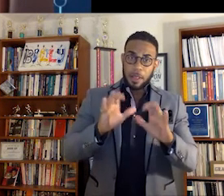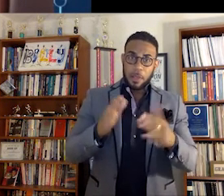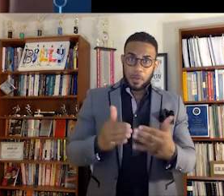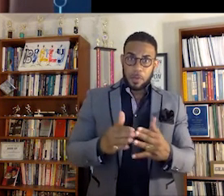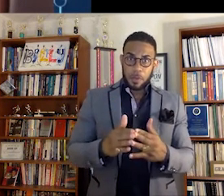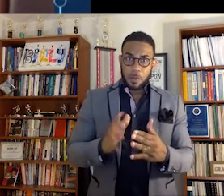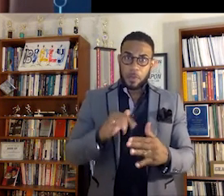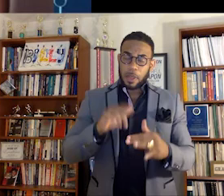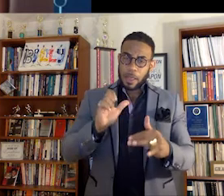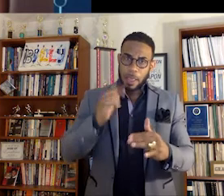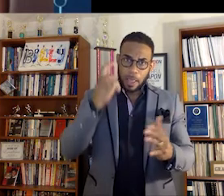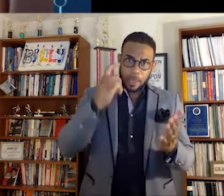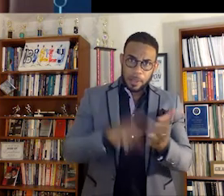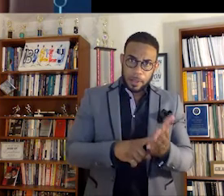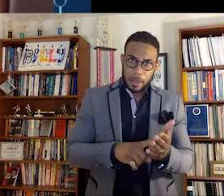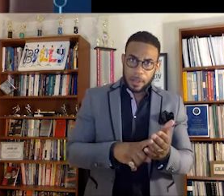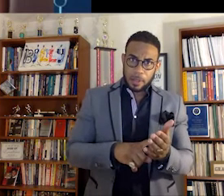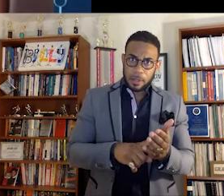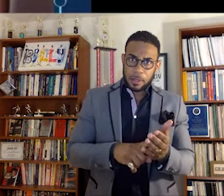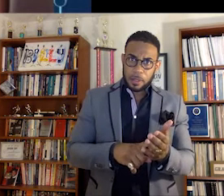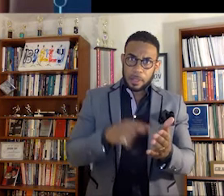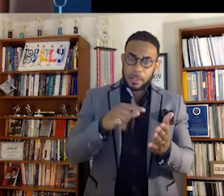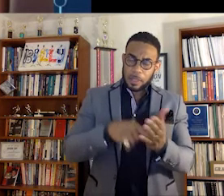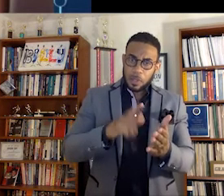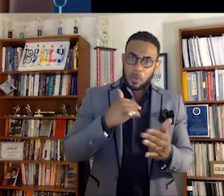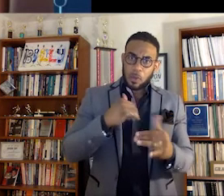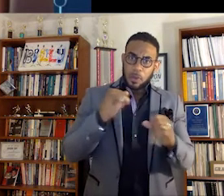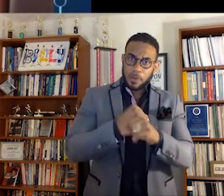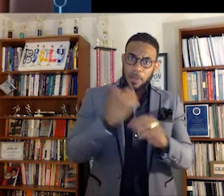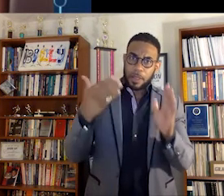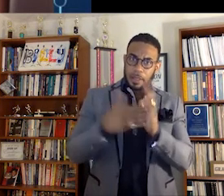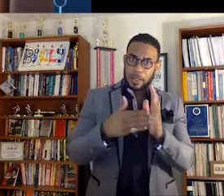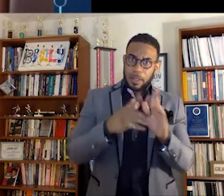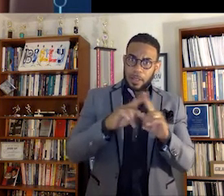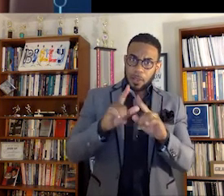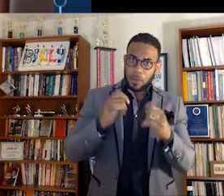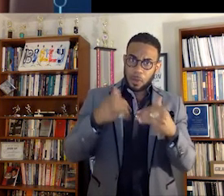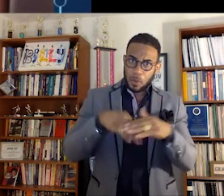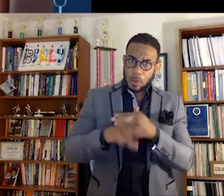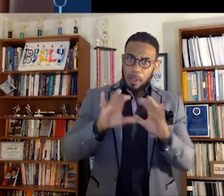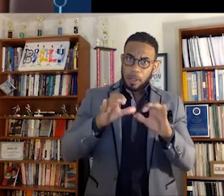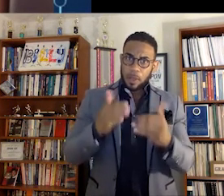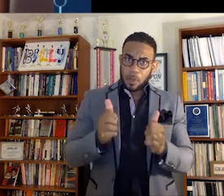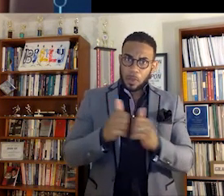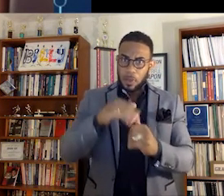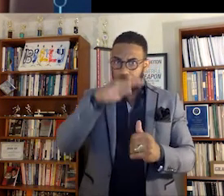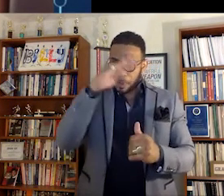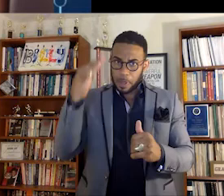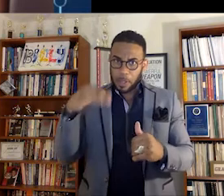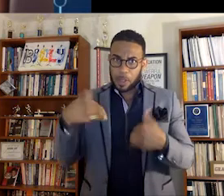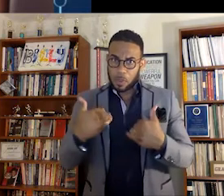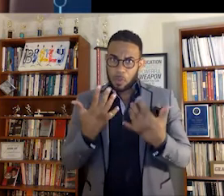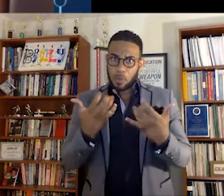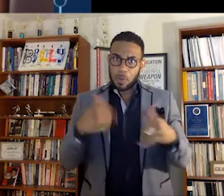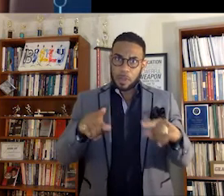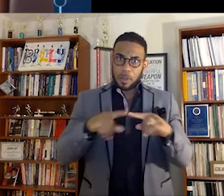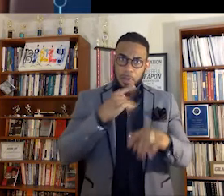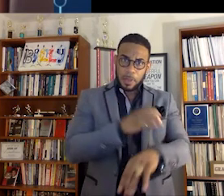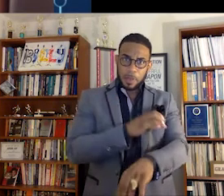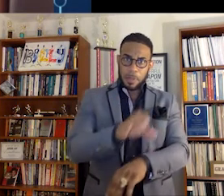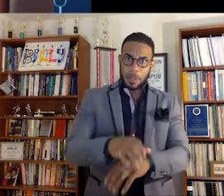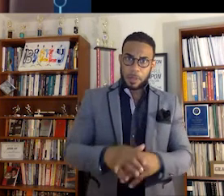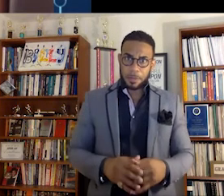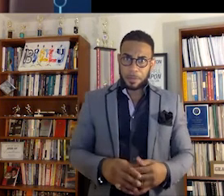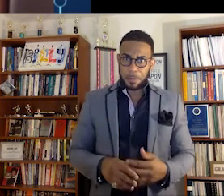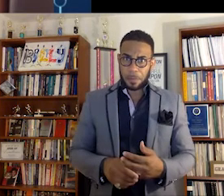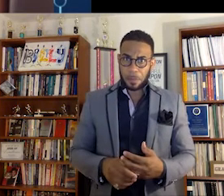classroom, we have to acknowledge that this is what we're fighting against as we go into the classroom with Black youth, and we want them to be empowered.